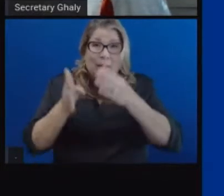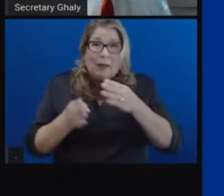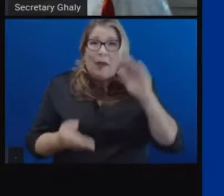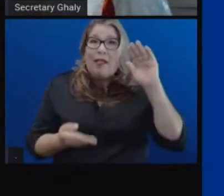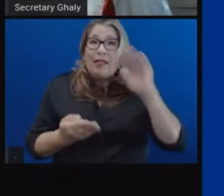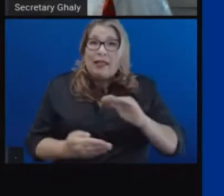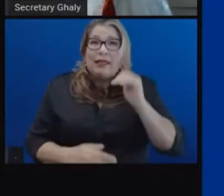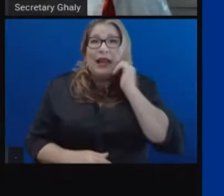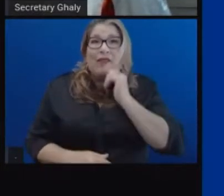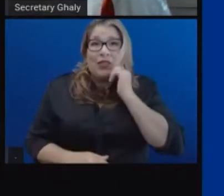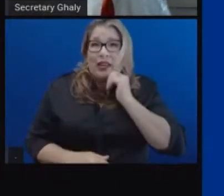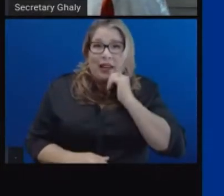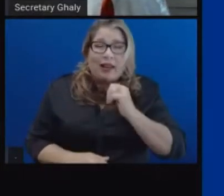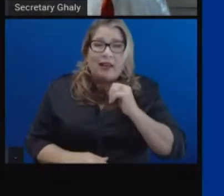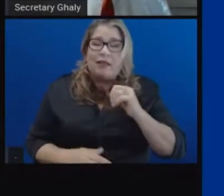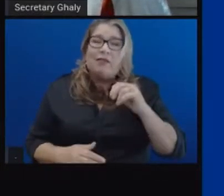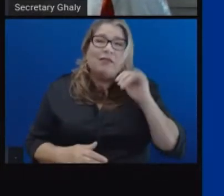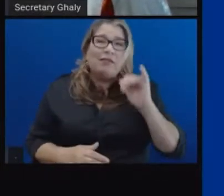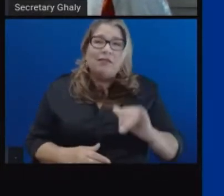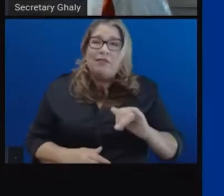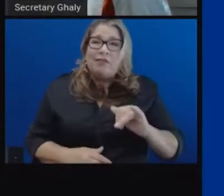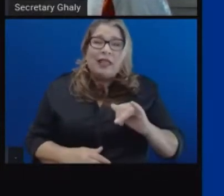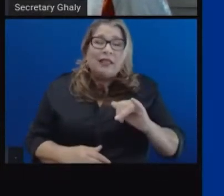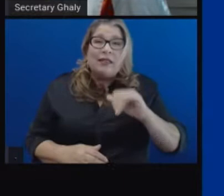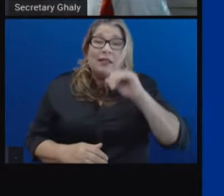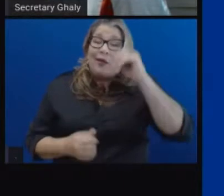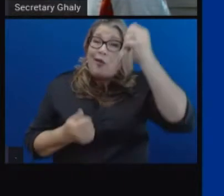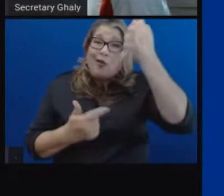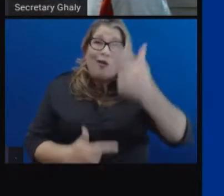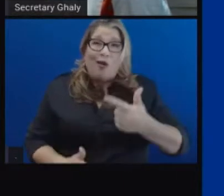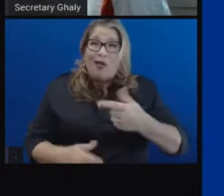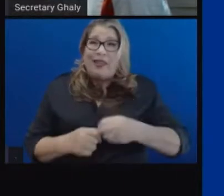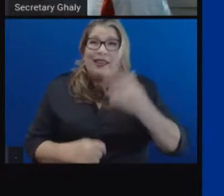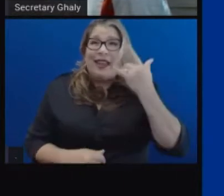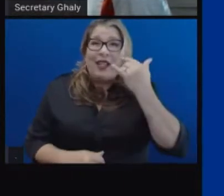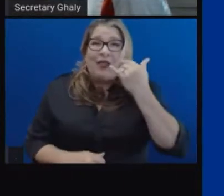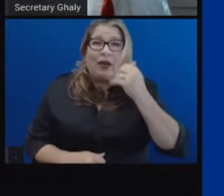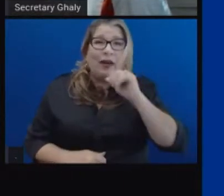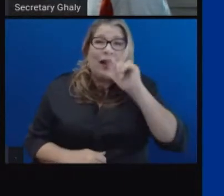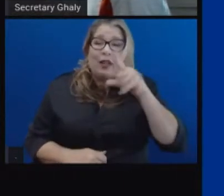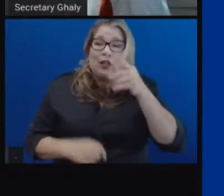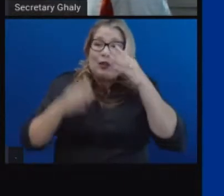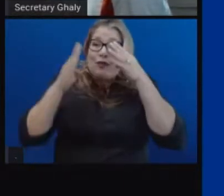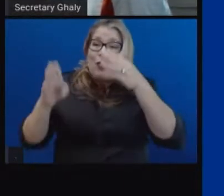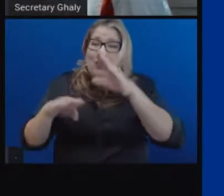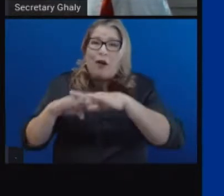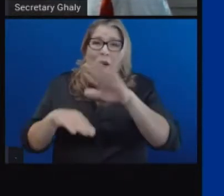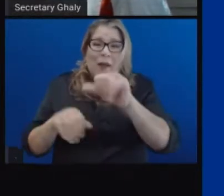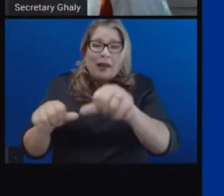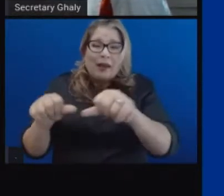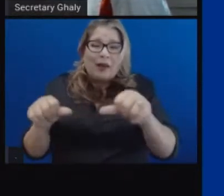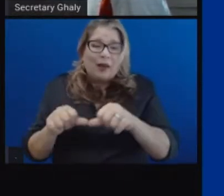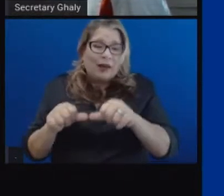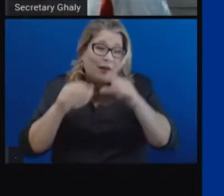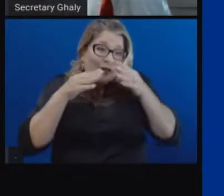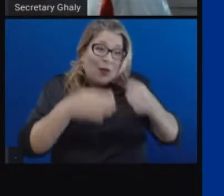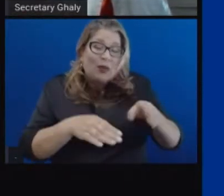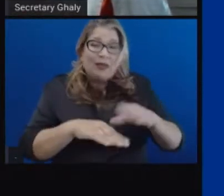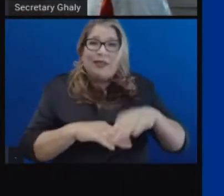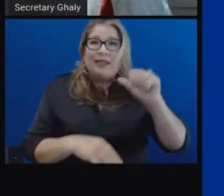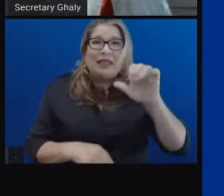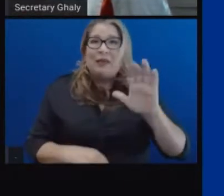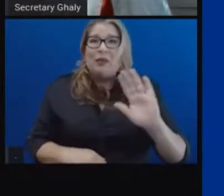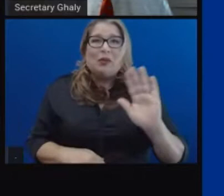state. So it's not a reduction just in the Bay Area or the greater Sacramento area, but it's also being experienced in